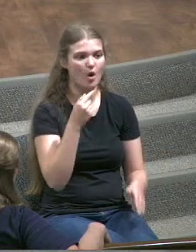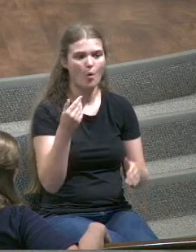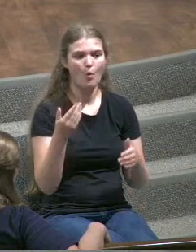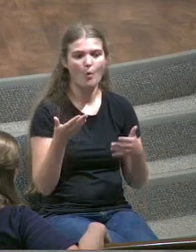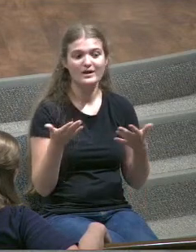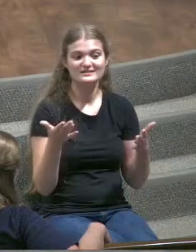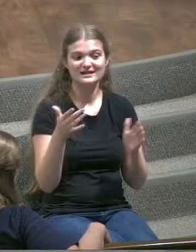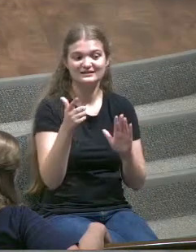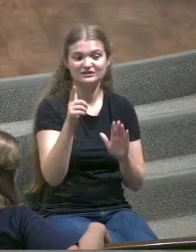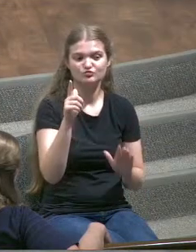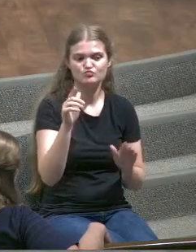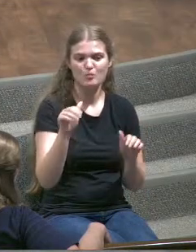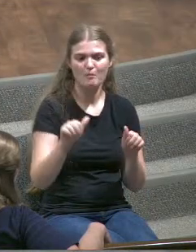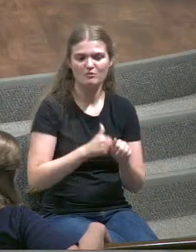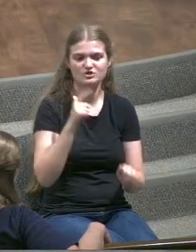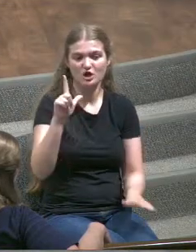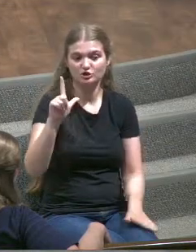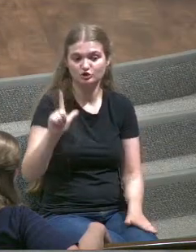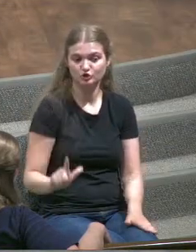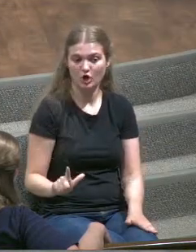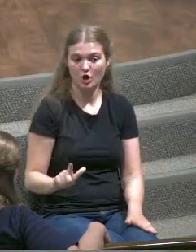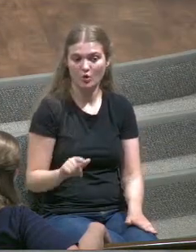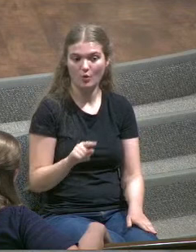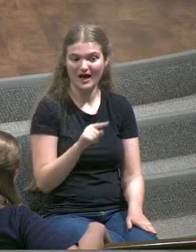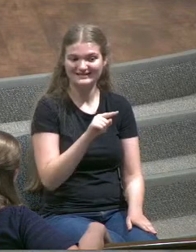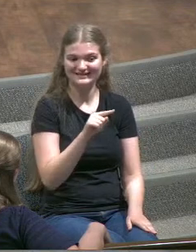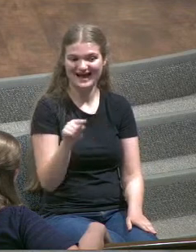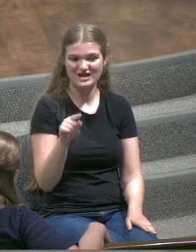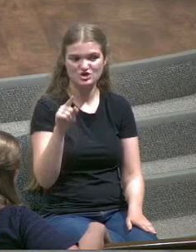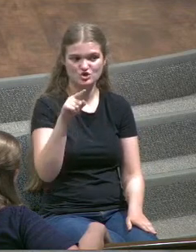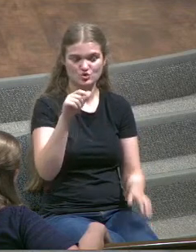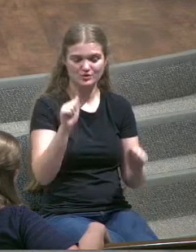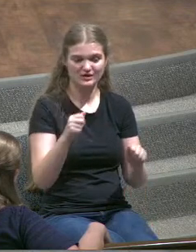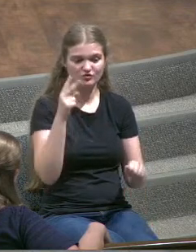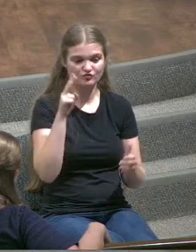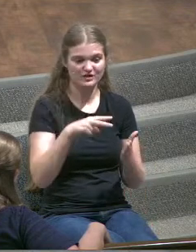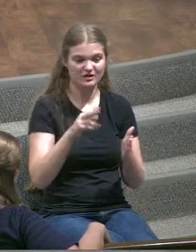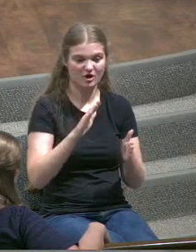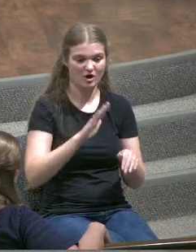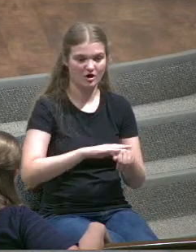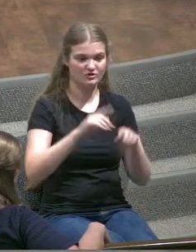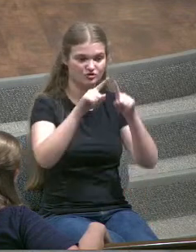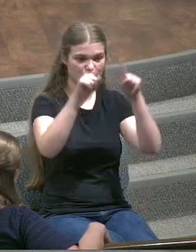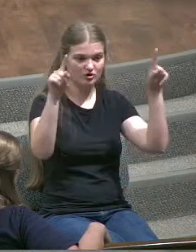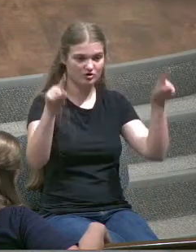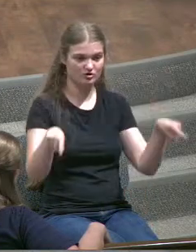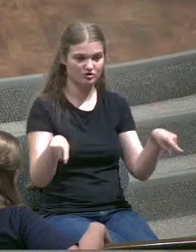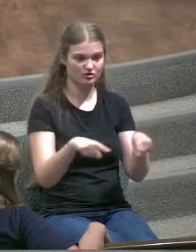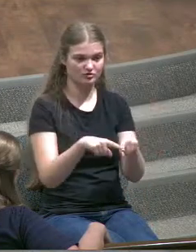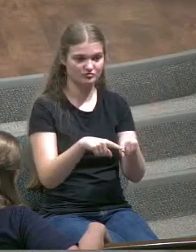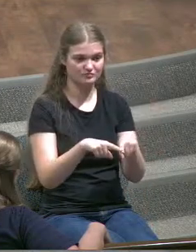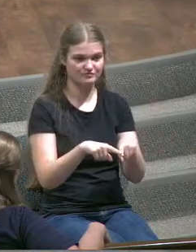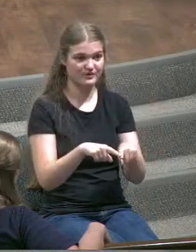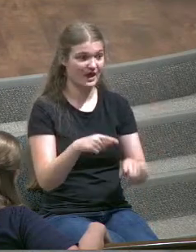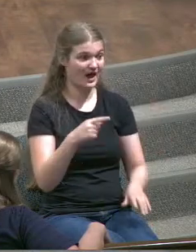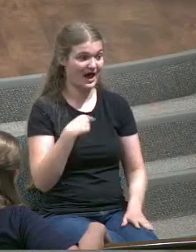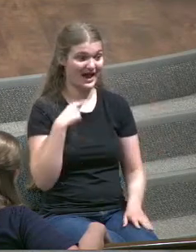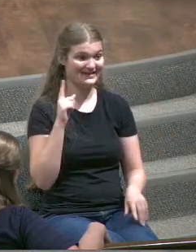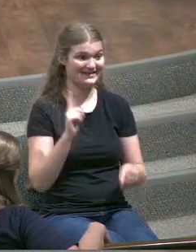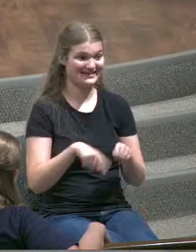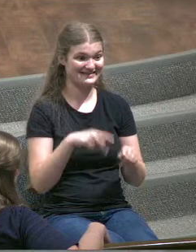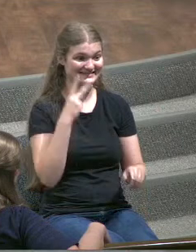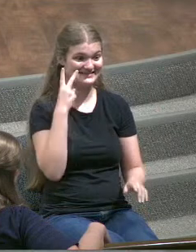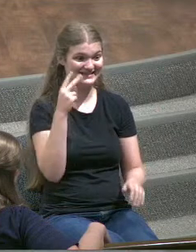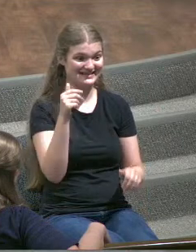chart. Now, the chart is a projected white screen with black letters. I don't even see any